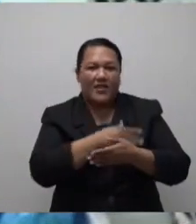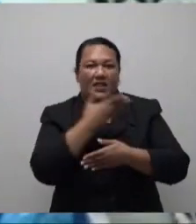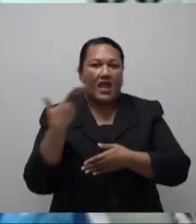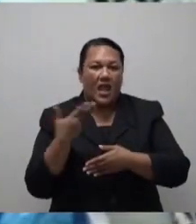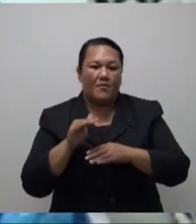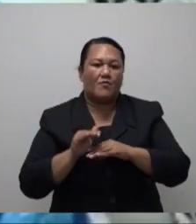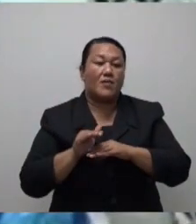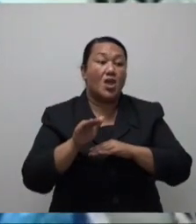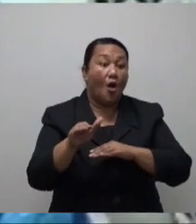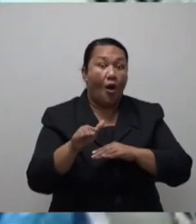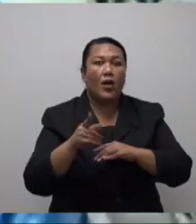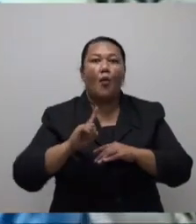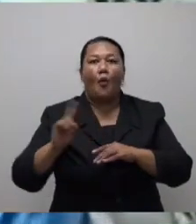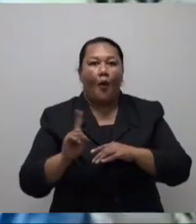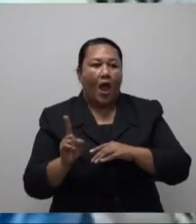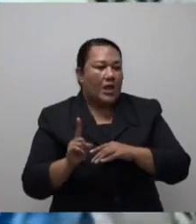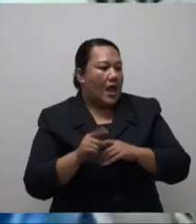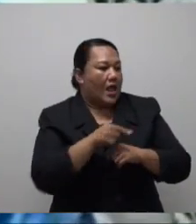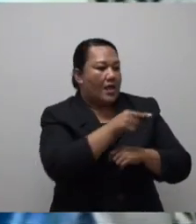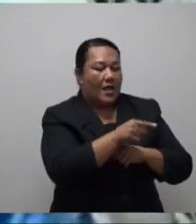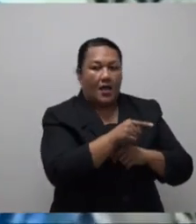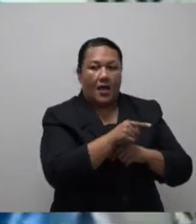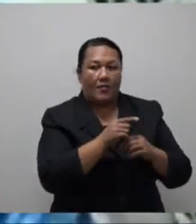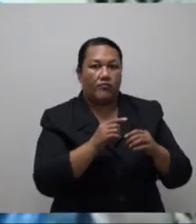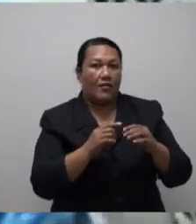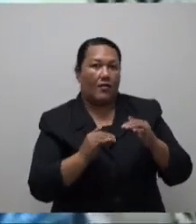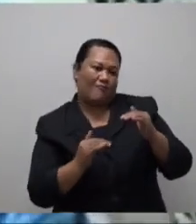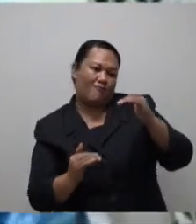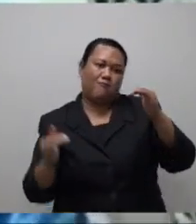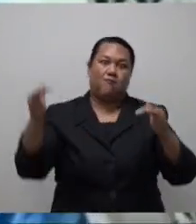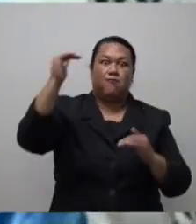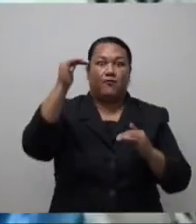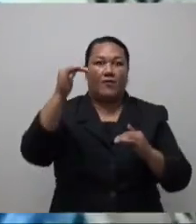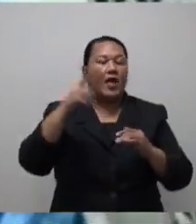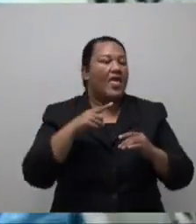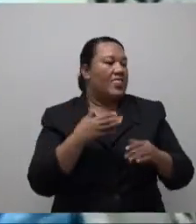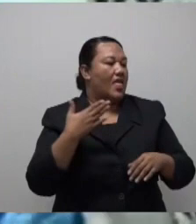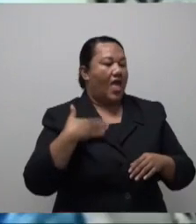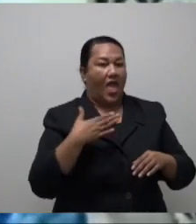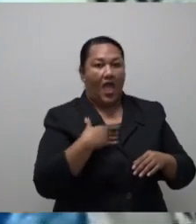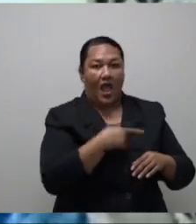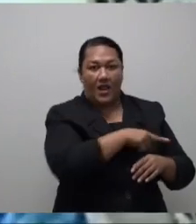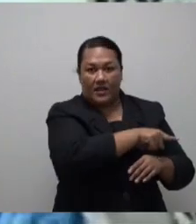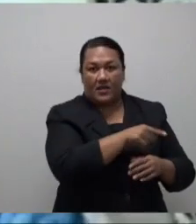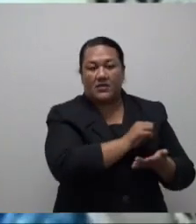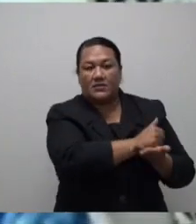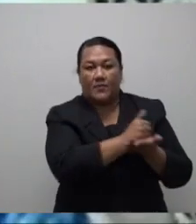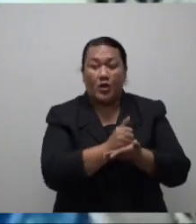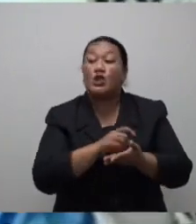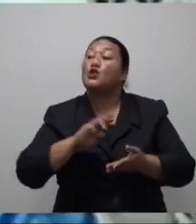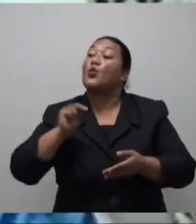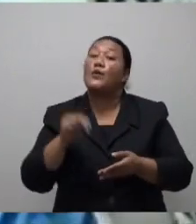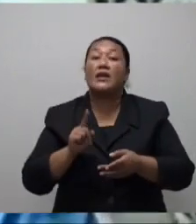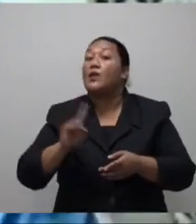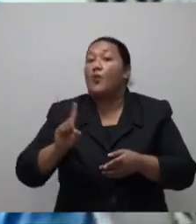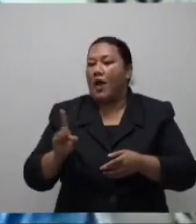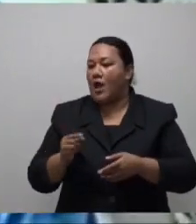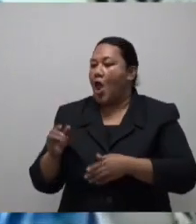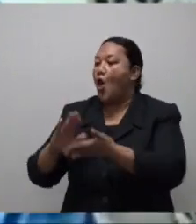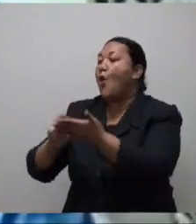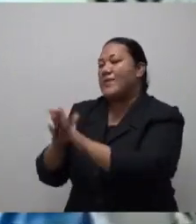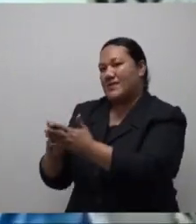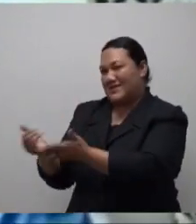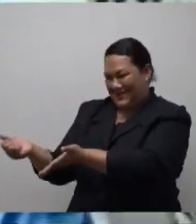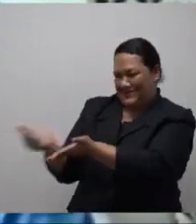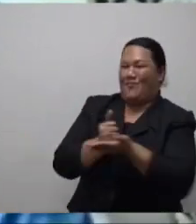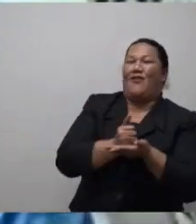service. It will not be enough. So we will need the help and the support of the community. Every member